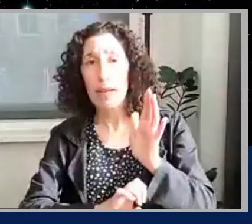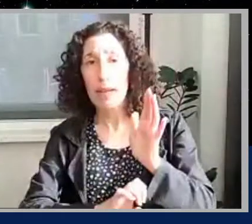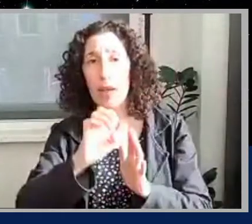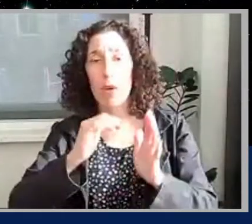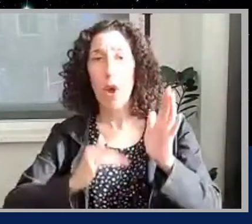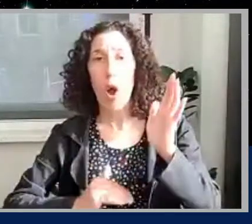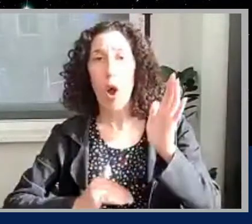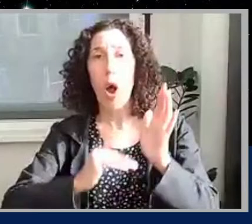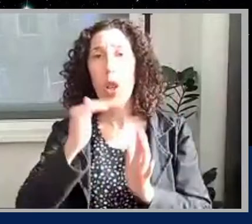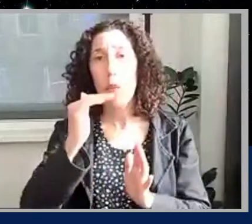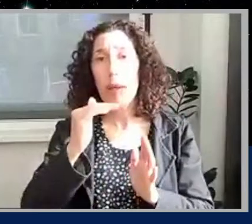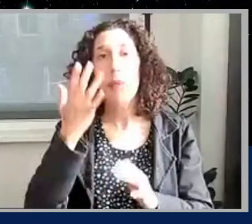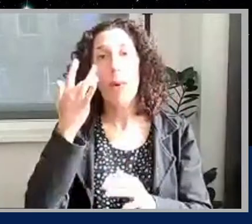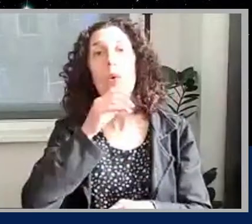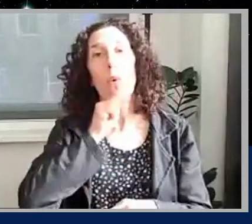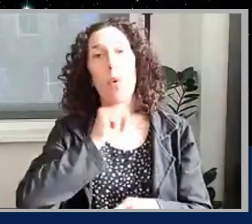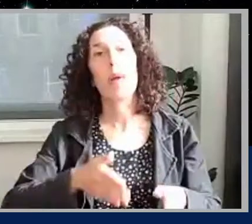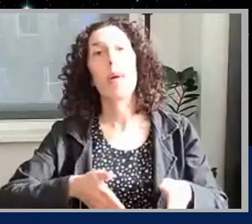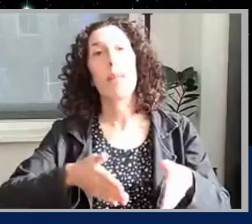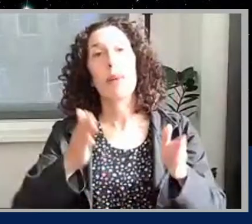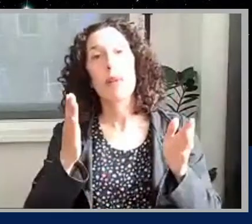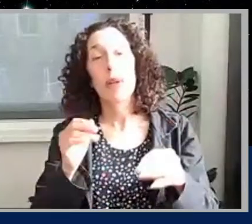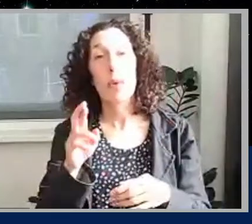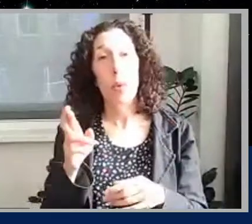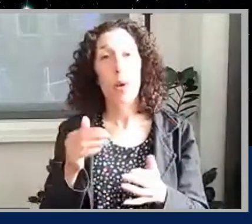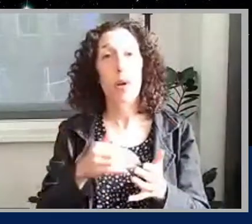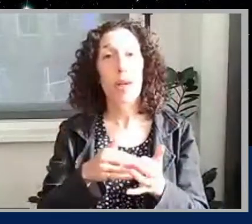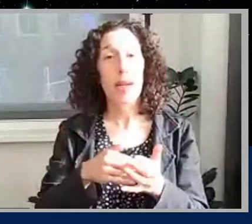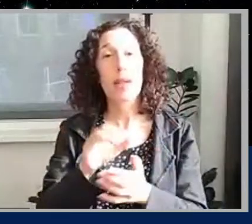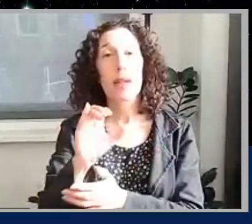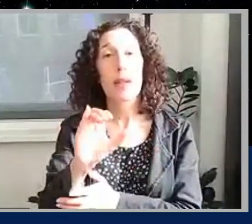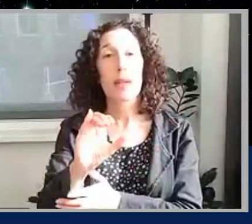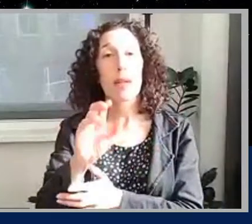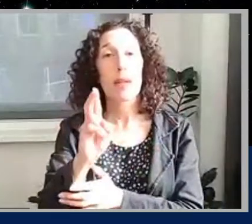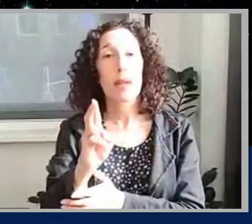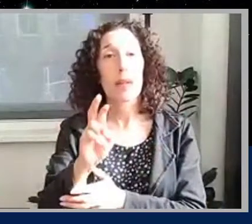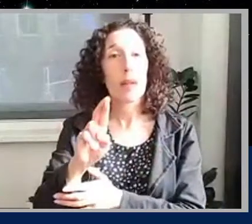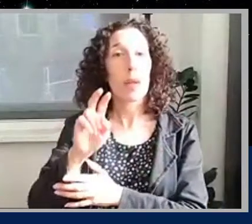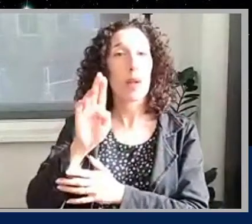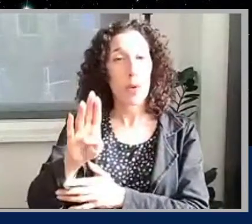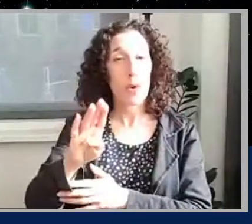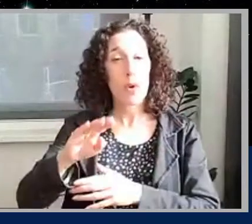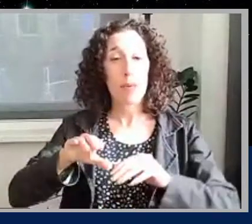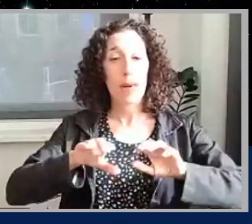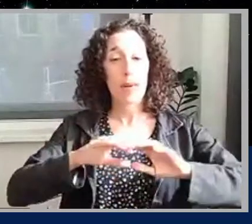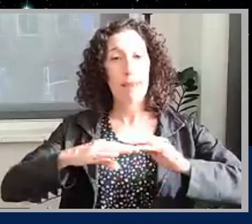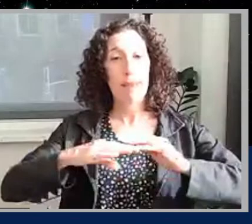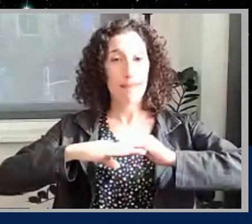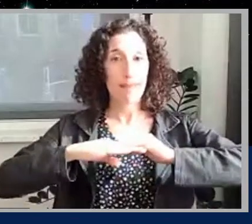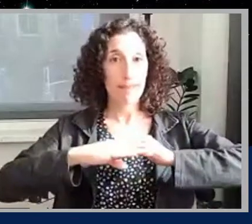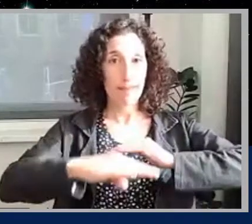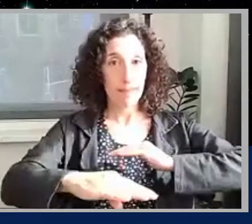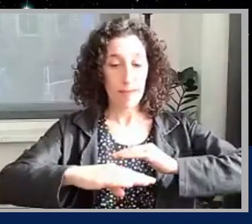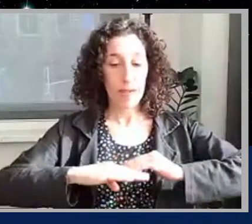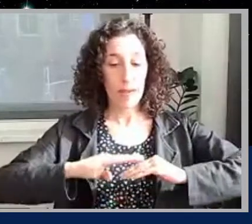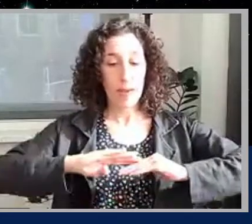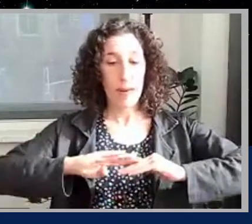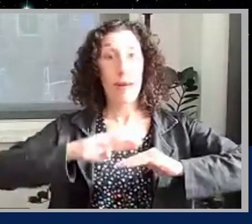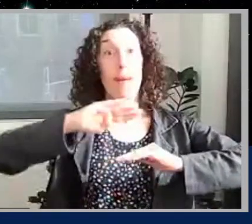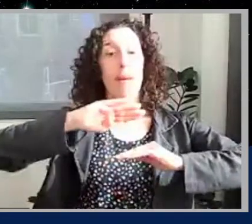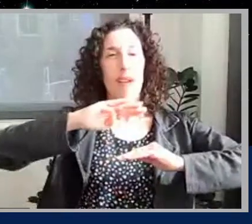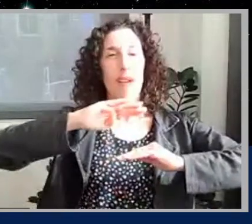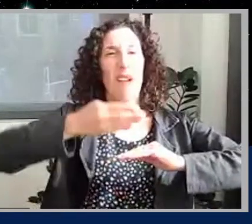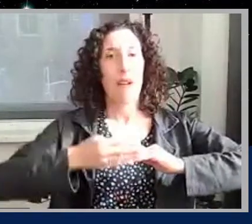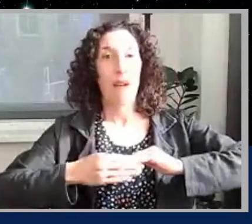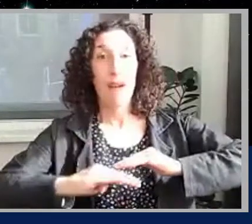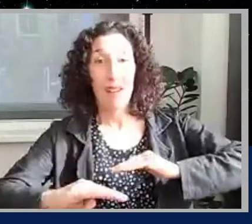curb situation. And it was so frustrating because I wanted to be able to advertise our events as being accessible, but really